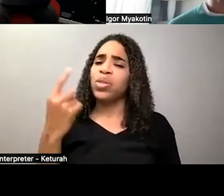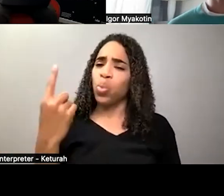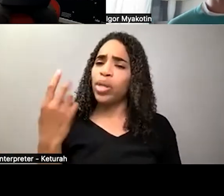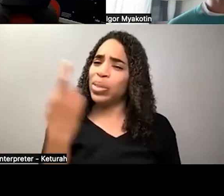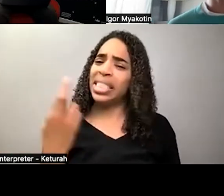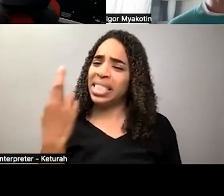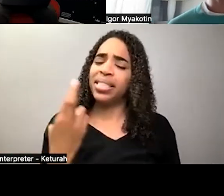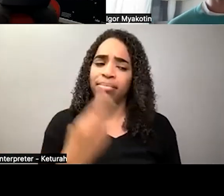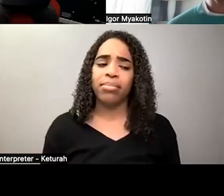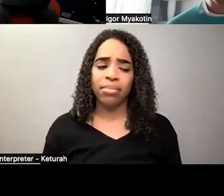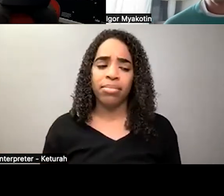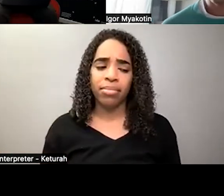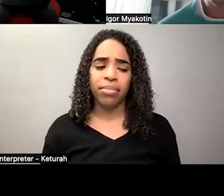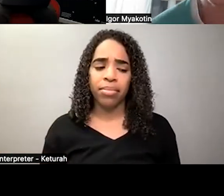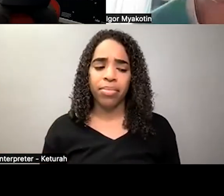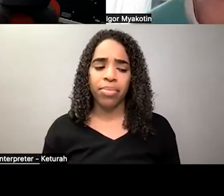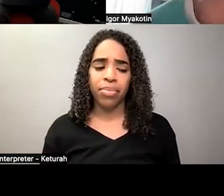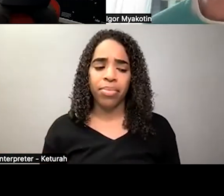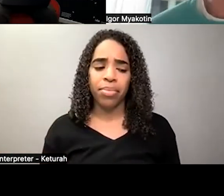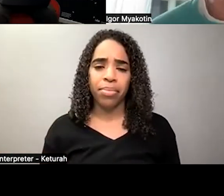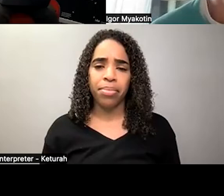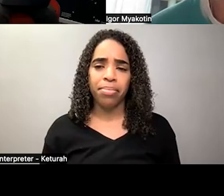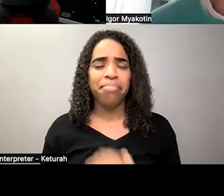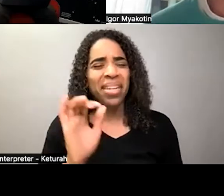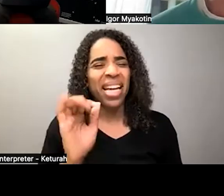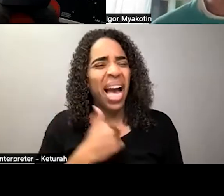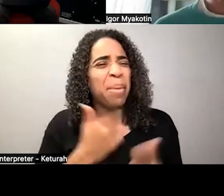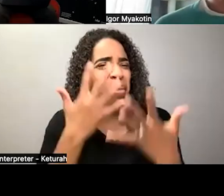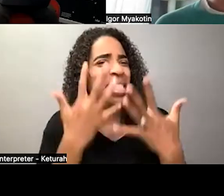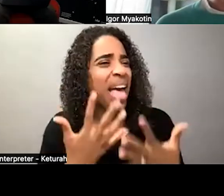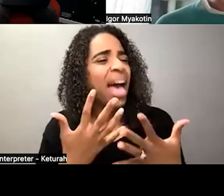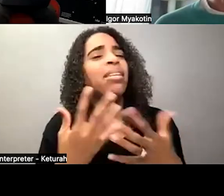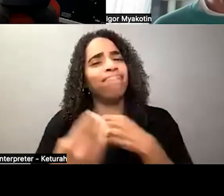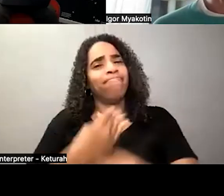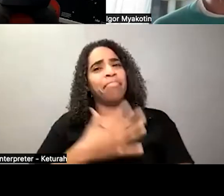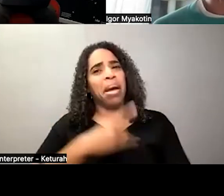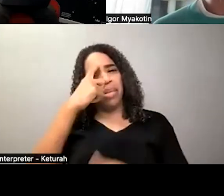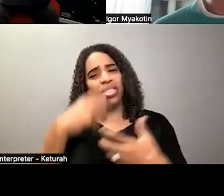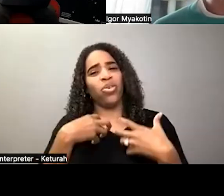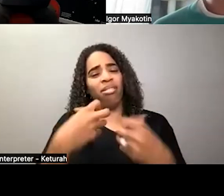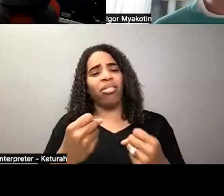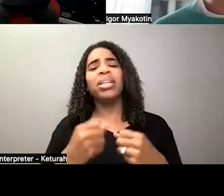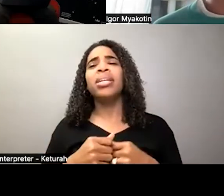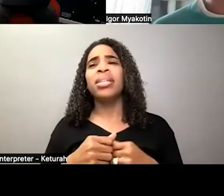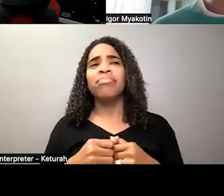me always sad and is not good for my mental health, is that I always have to